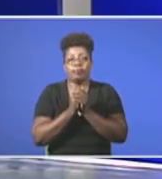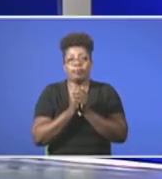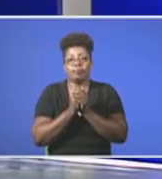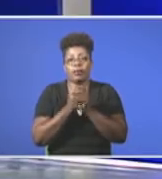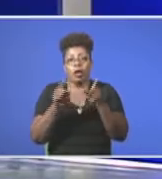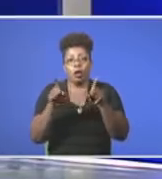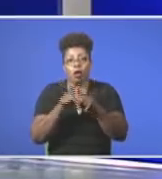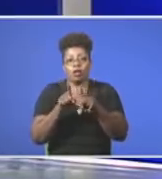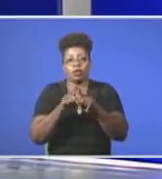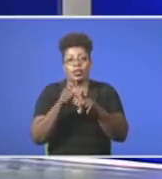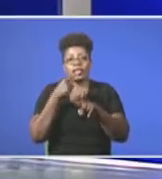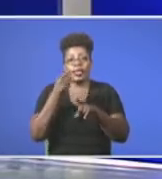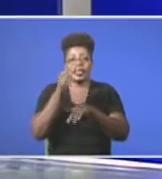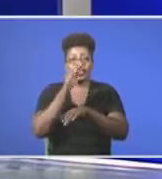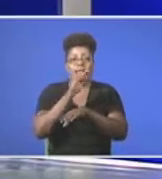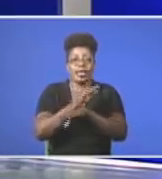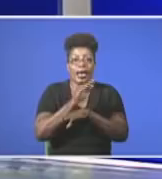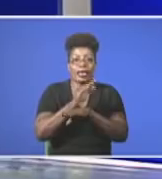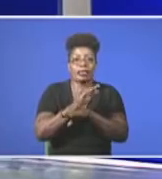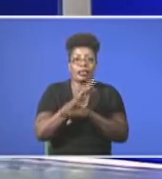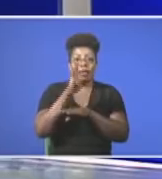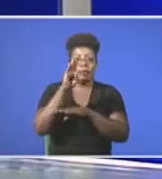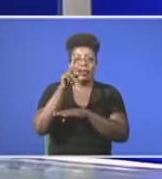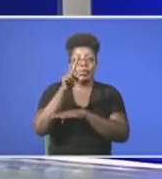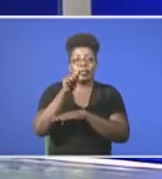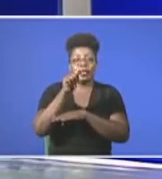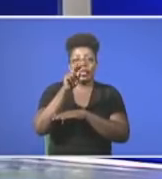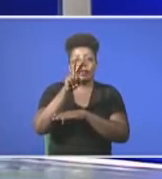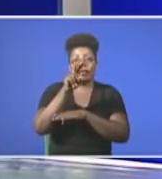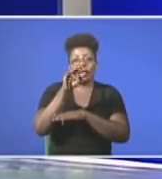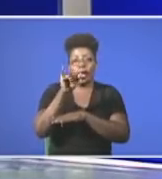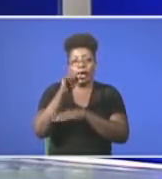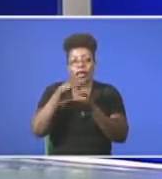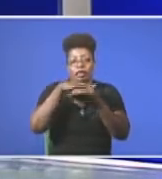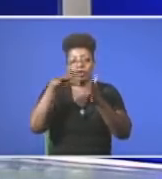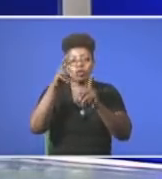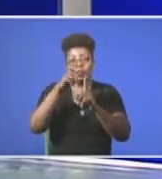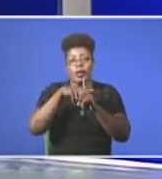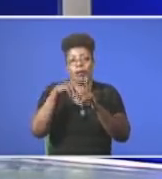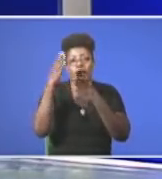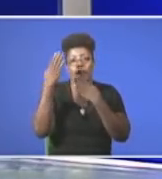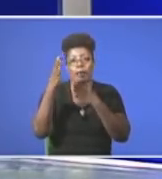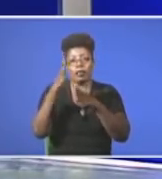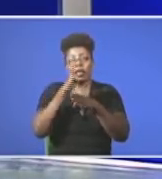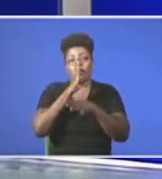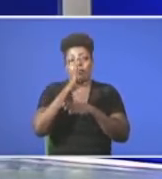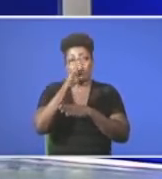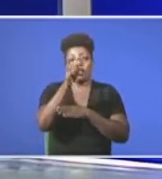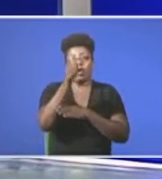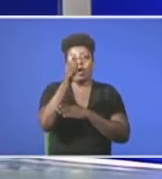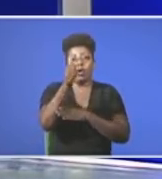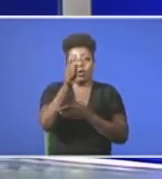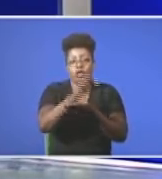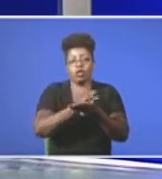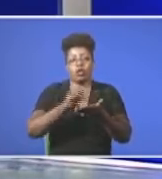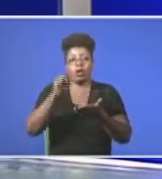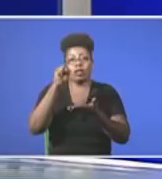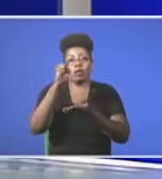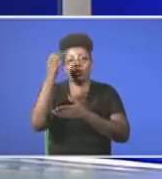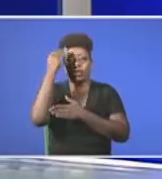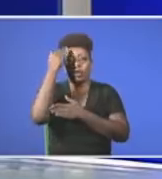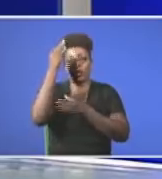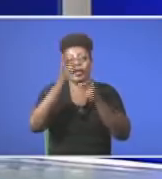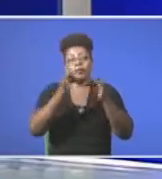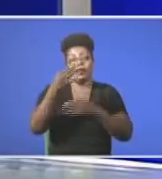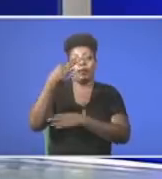We also want to tell you tonight that Bahamas Technical and Vocational Institute students who apply for the Bahamas Be Your Own Boss Scholarship will soon know whether they will